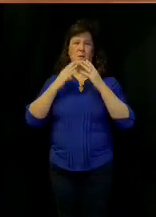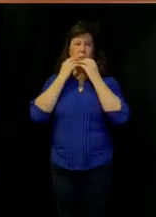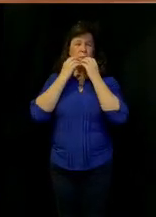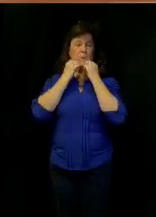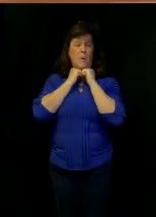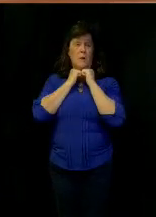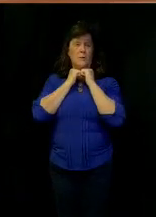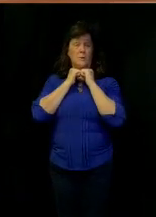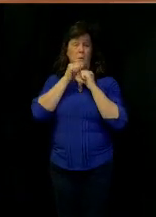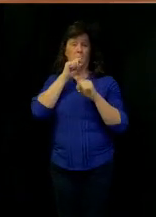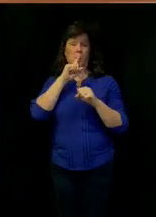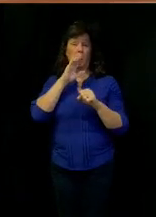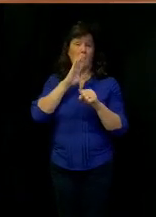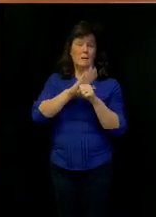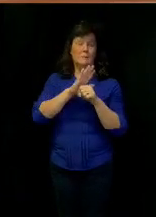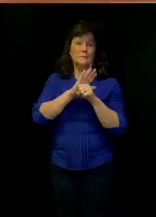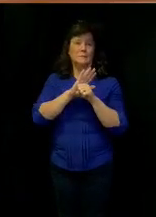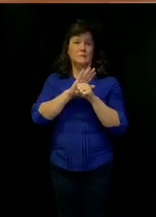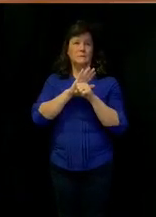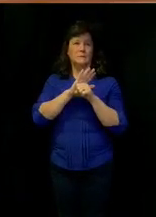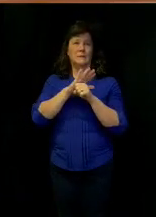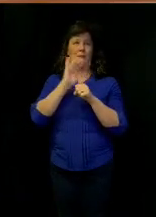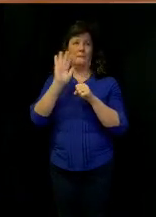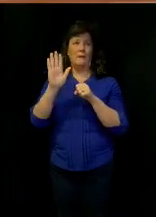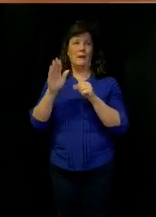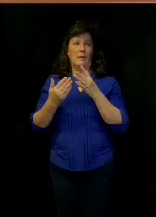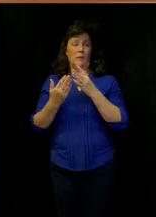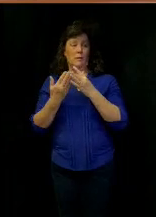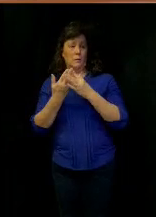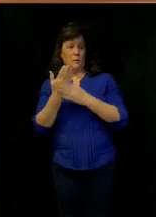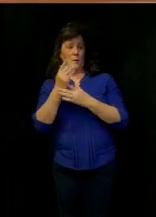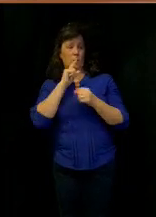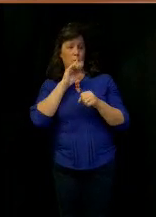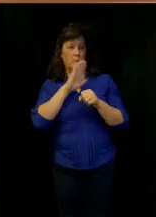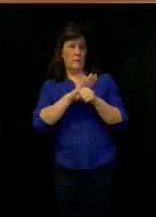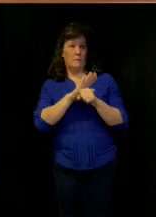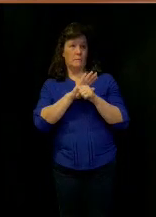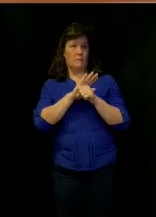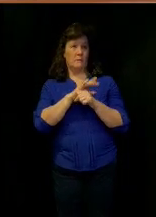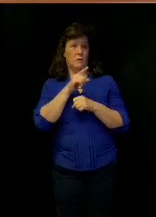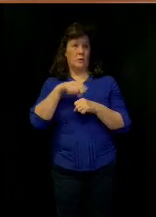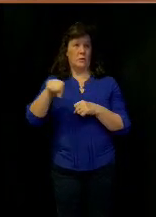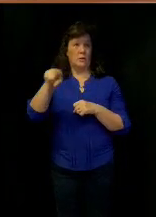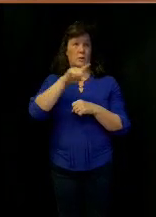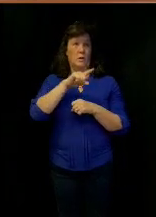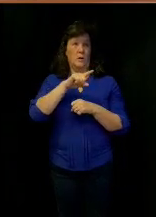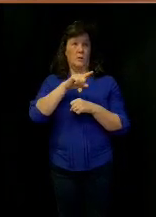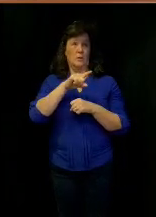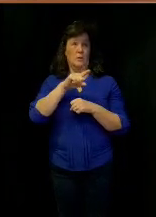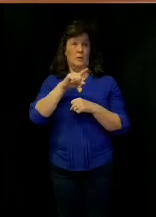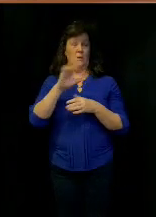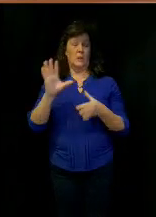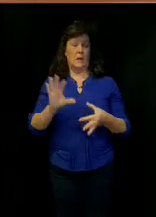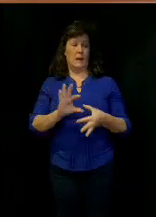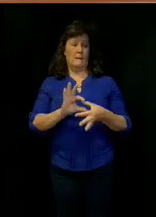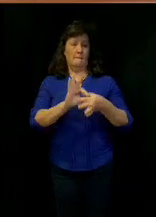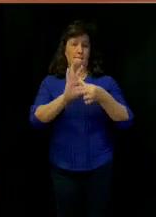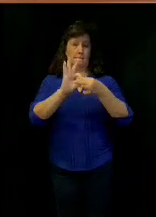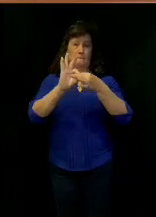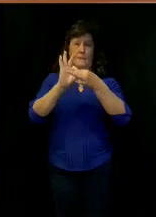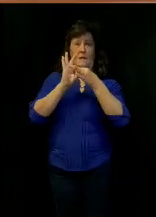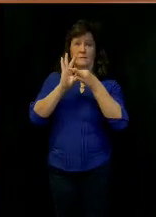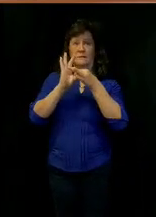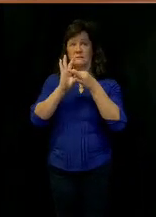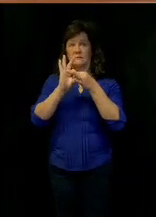what? That through these promises, you may be partakers of the